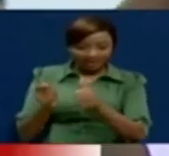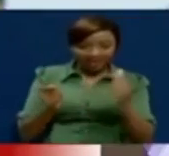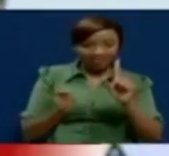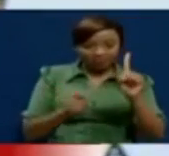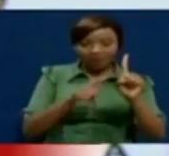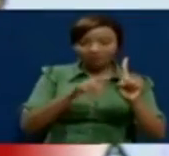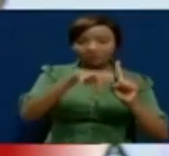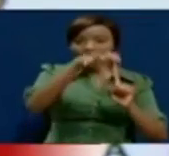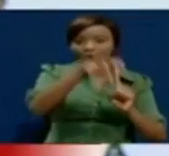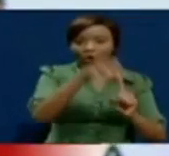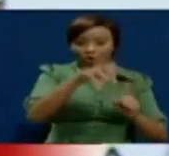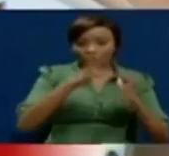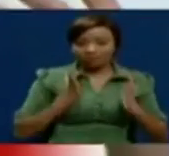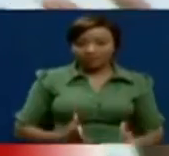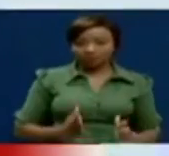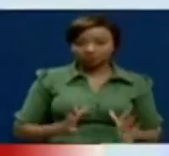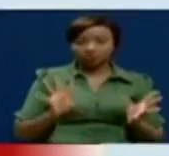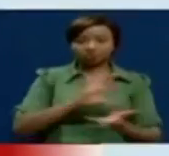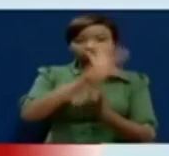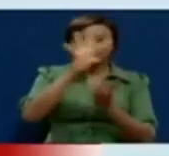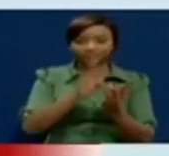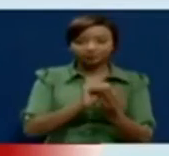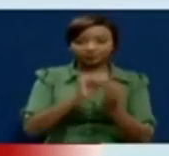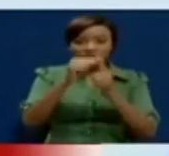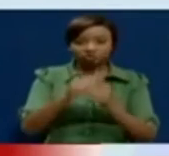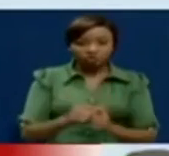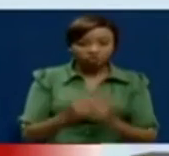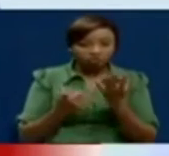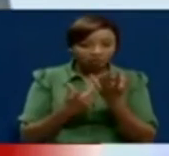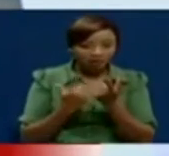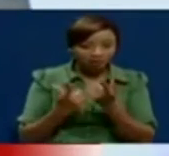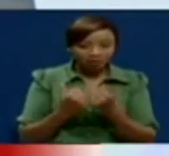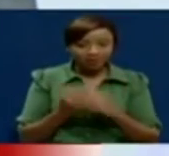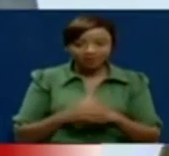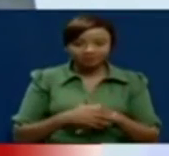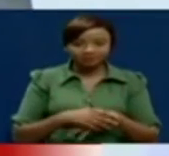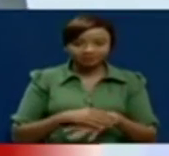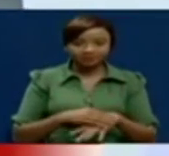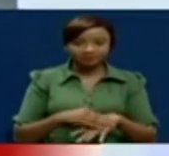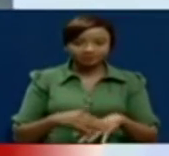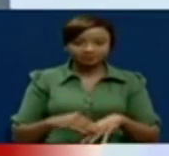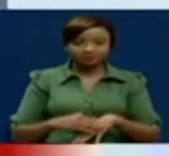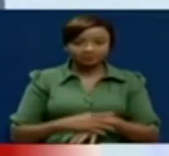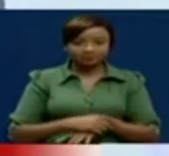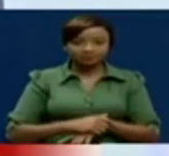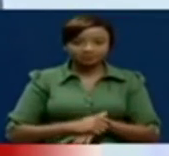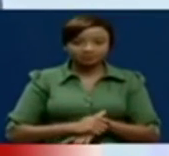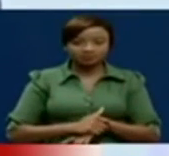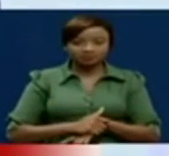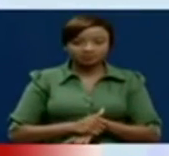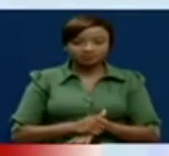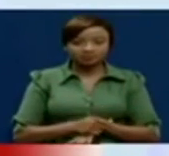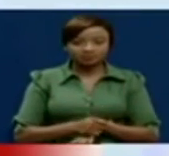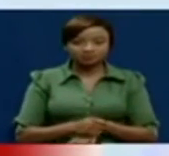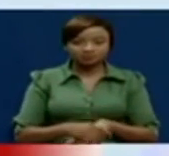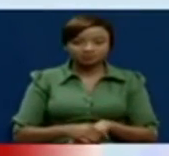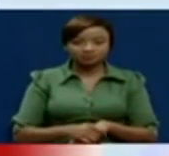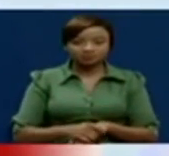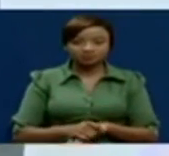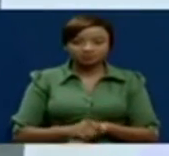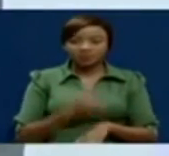now brings the total number of those who have tested positive for the disease in the country